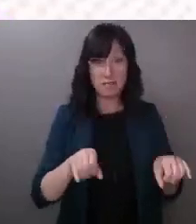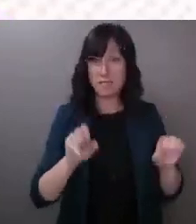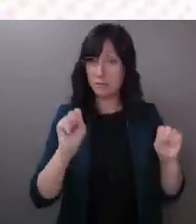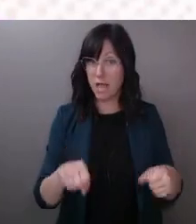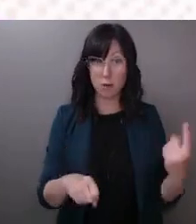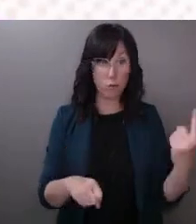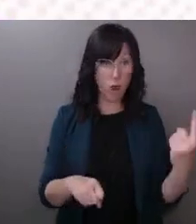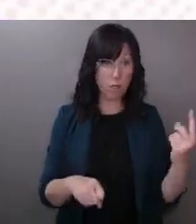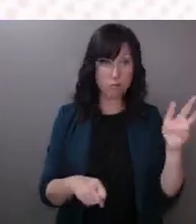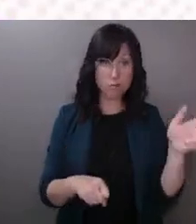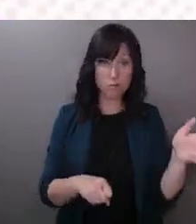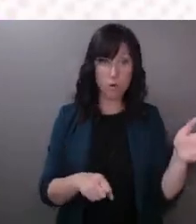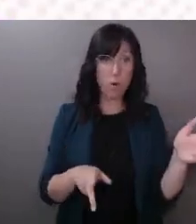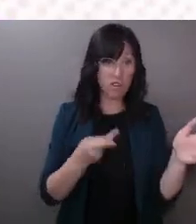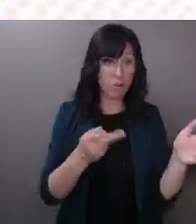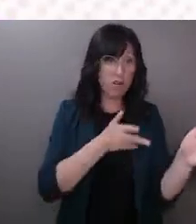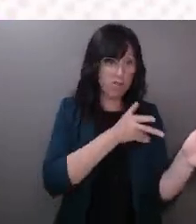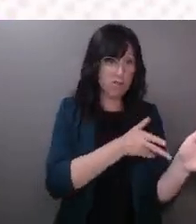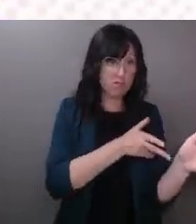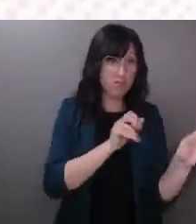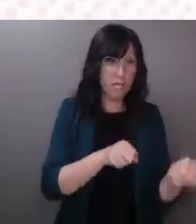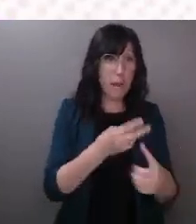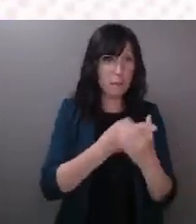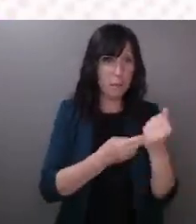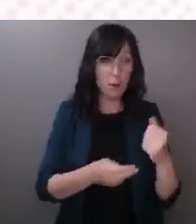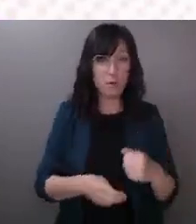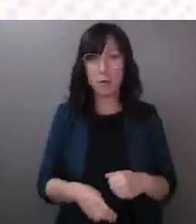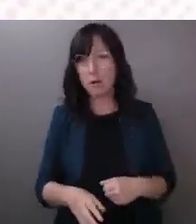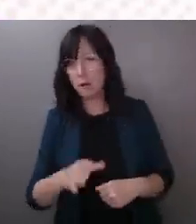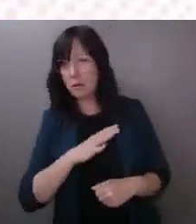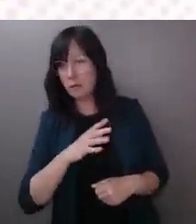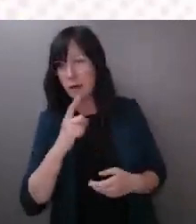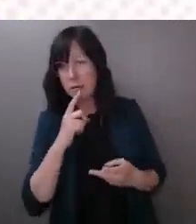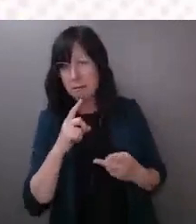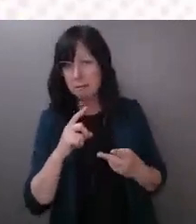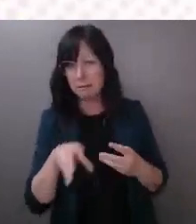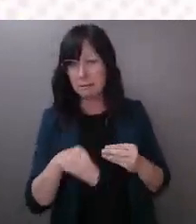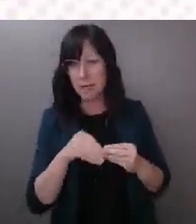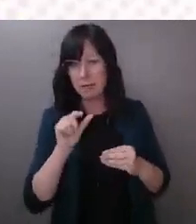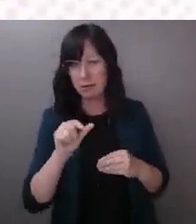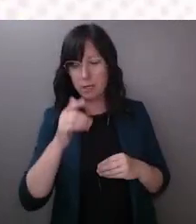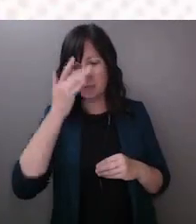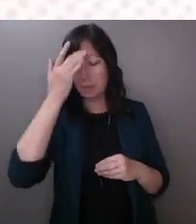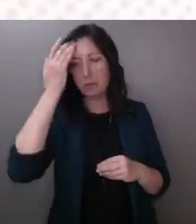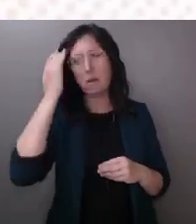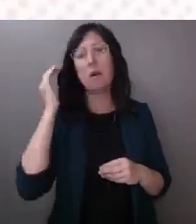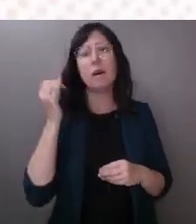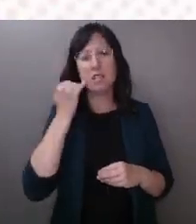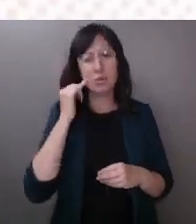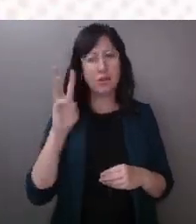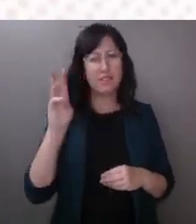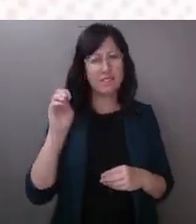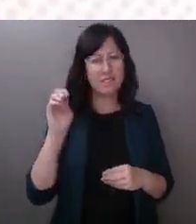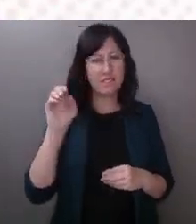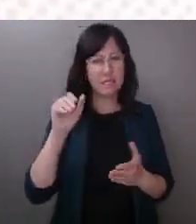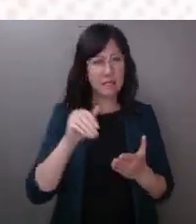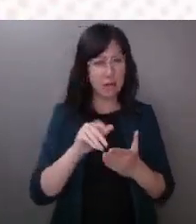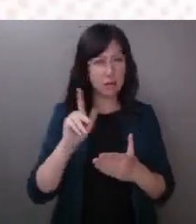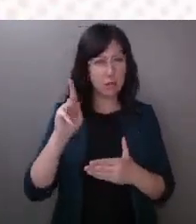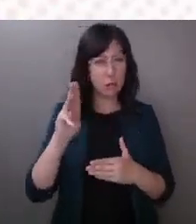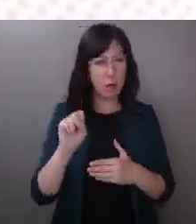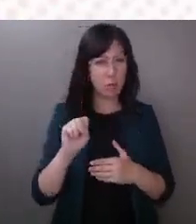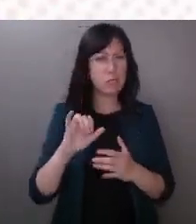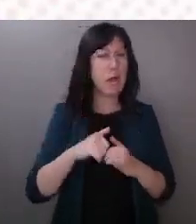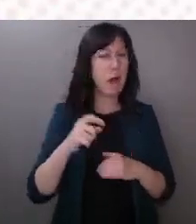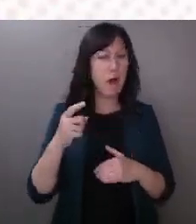car. And if I could just do part B of that question, to reach the 60,000 kilometers, how long is that in